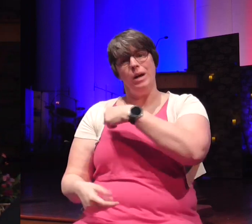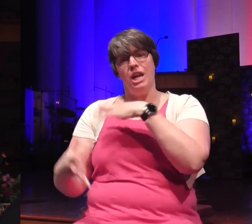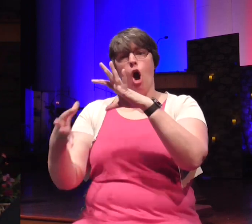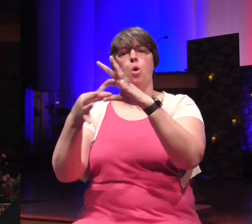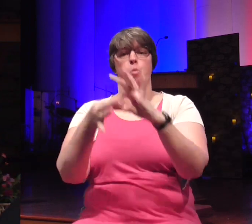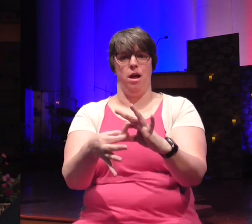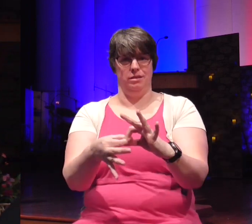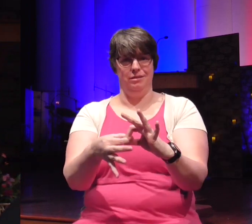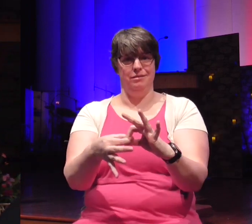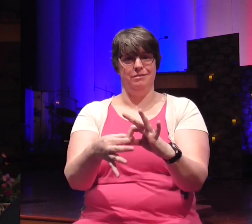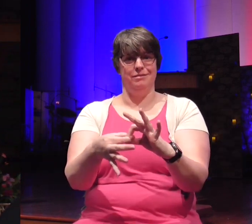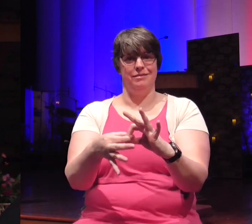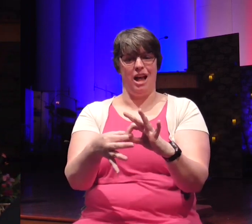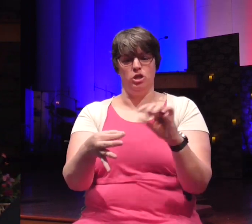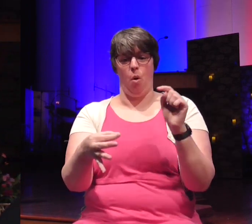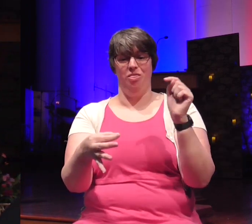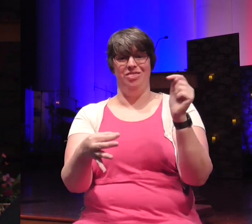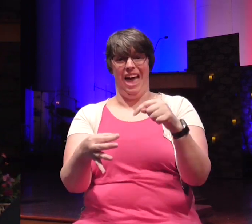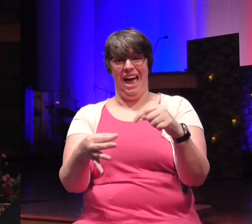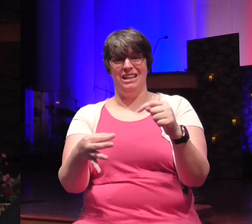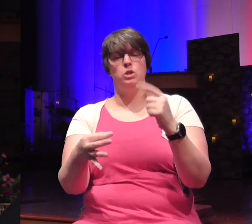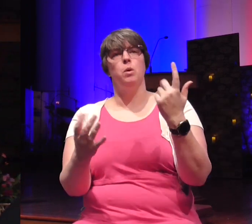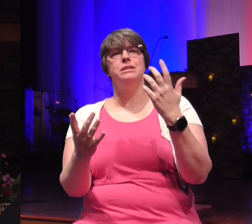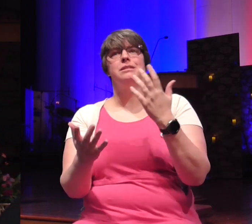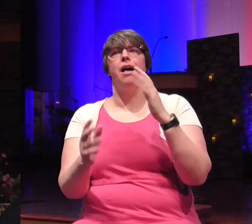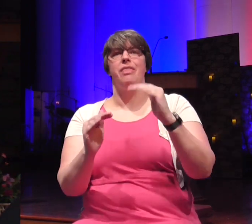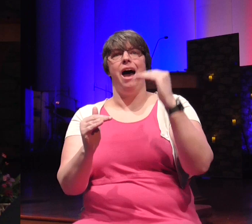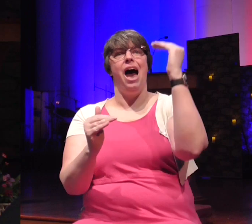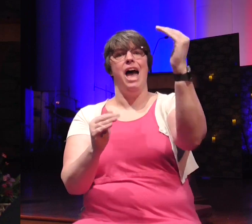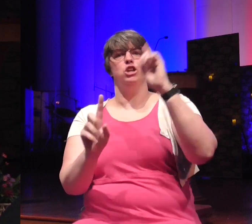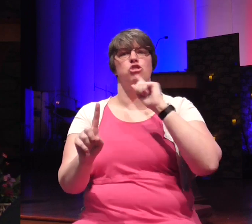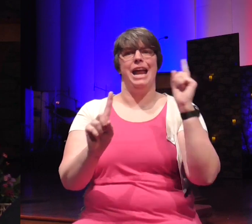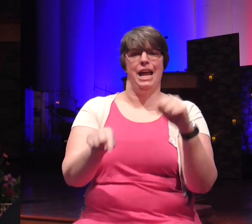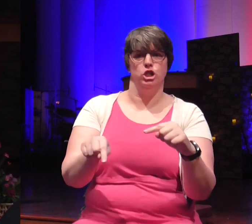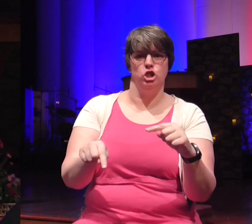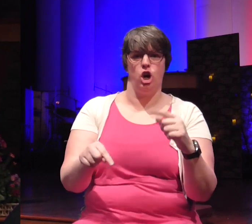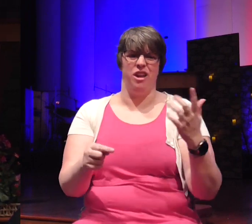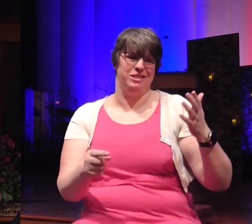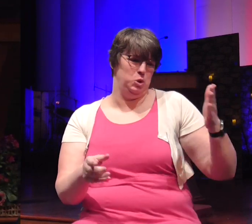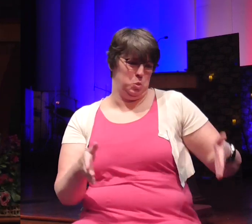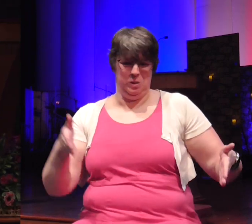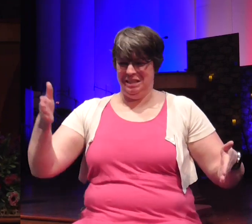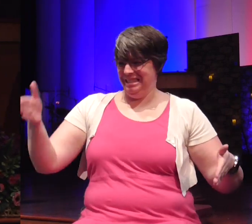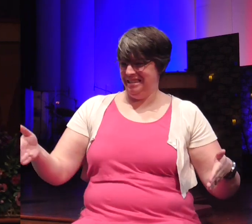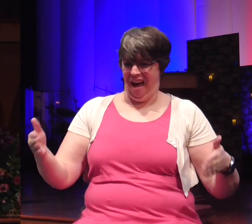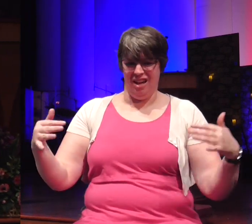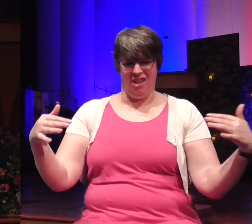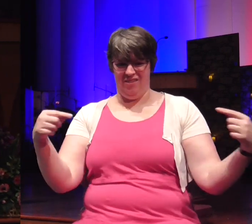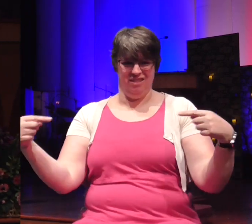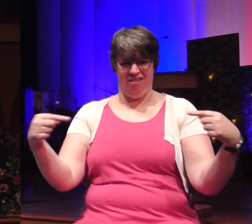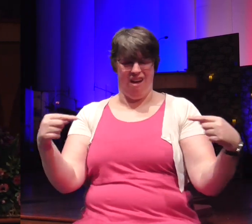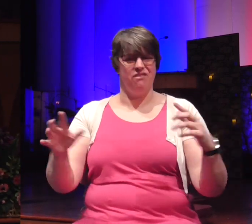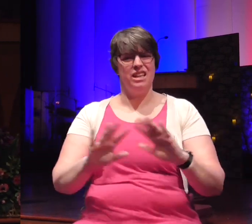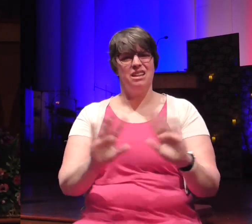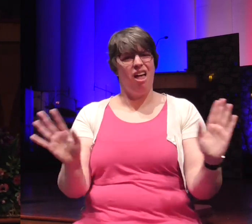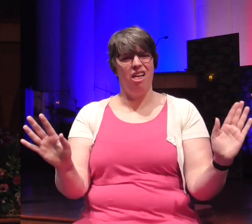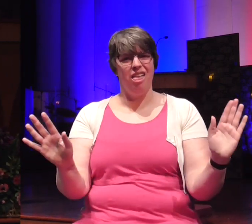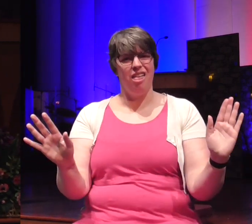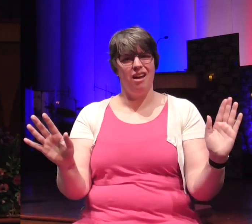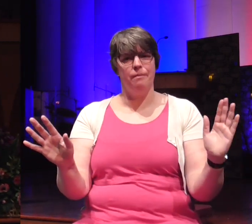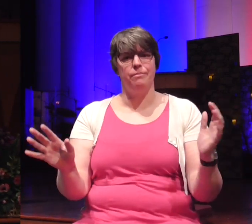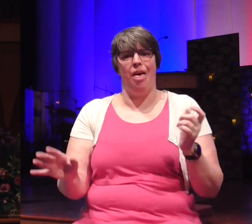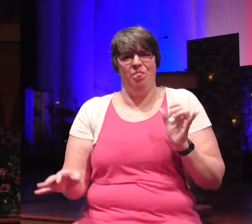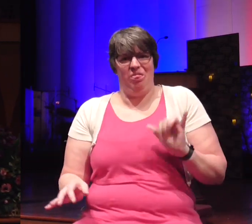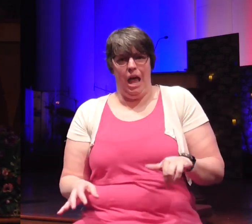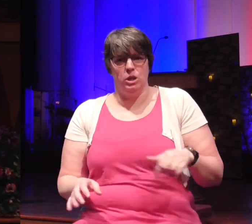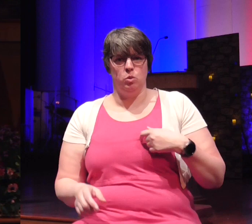And heartivism is about what's the higher answer than the two sides or the many sides in conflict. And that's what we